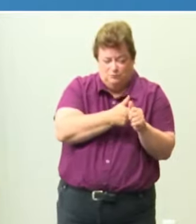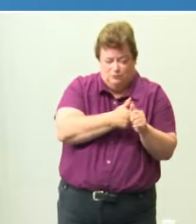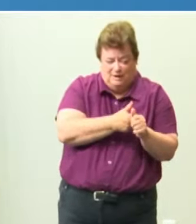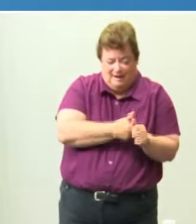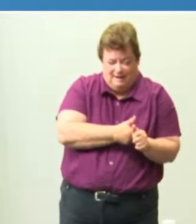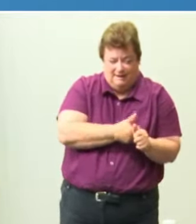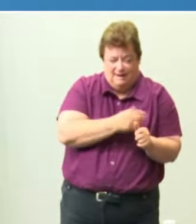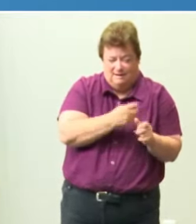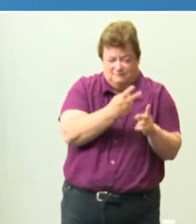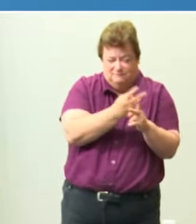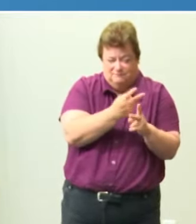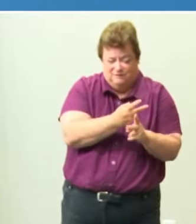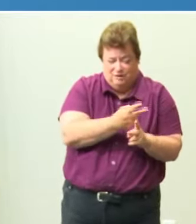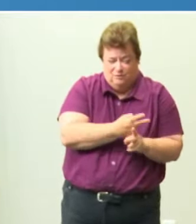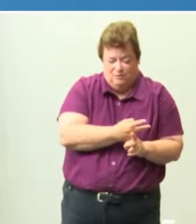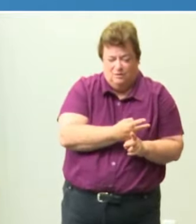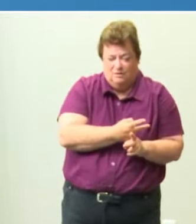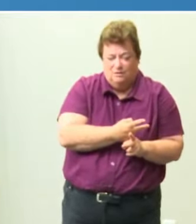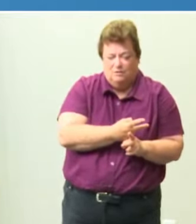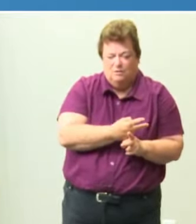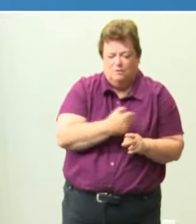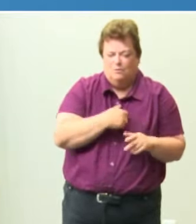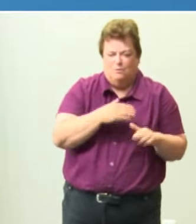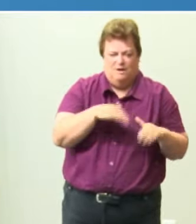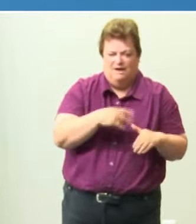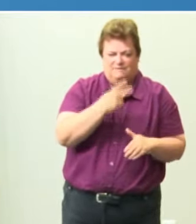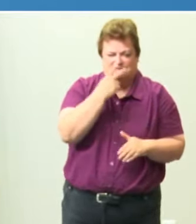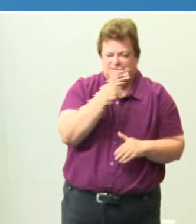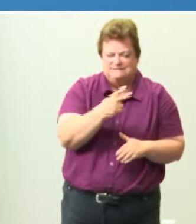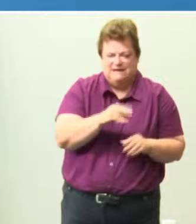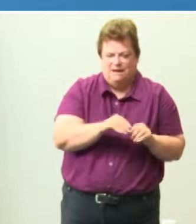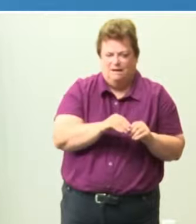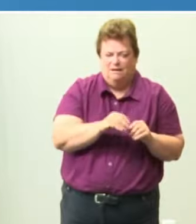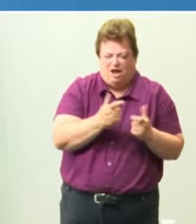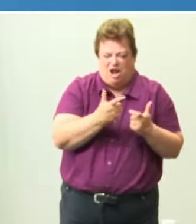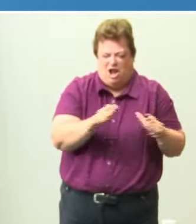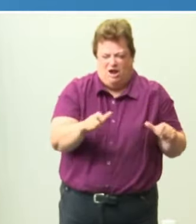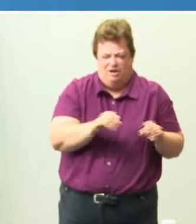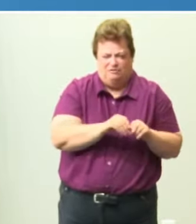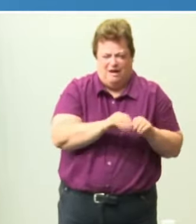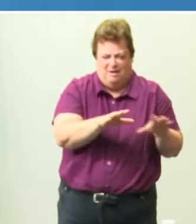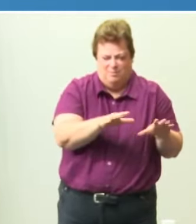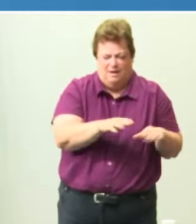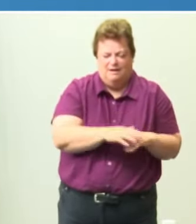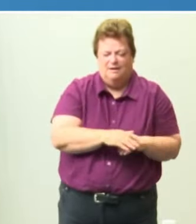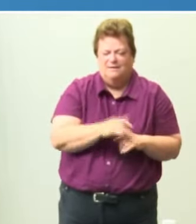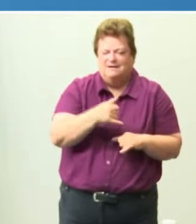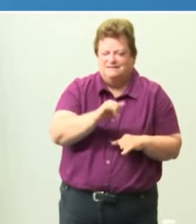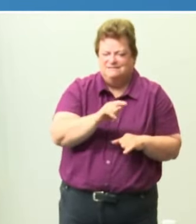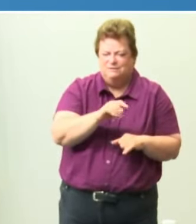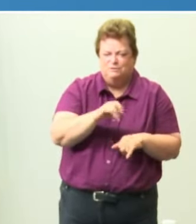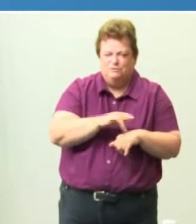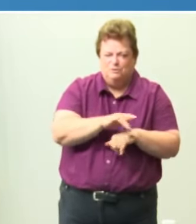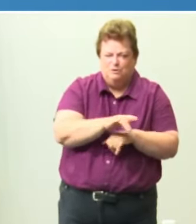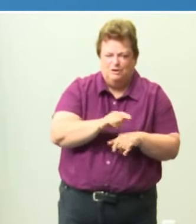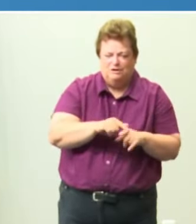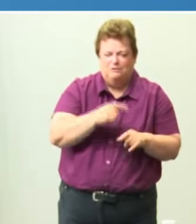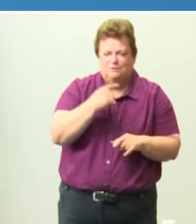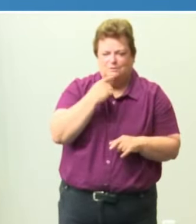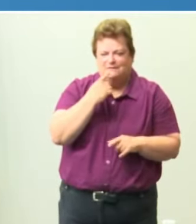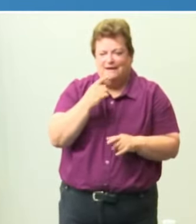can estimate out would be, we haven't seen a large outbreak. It's too early to tell if something like